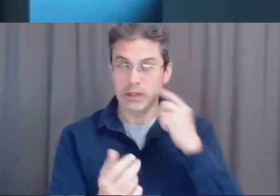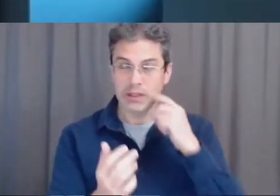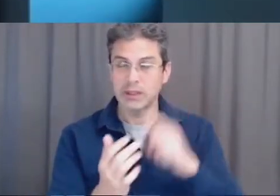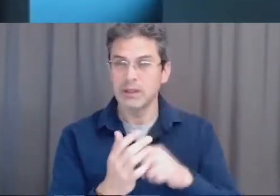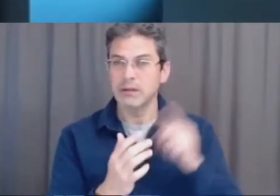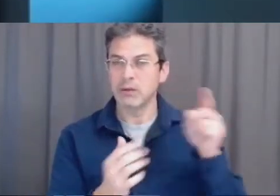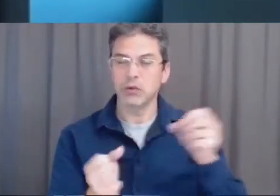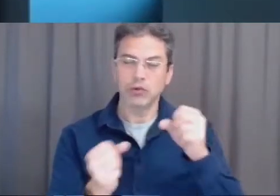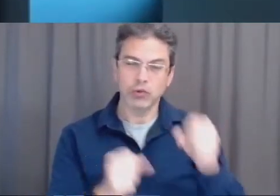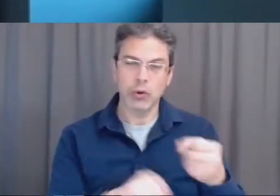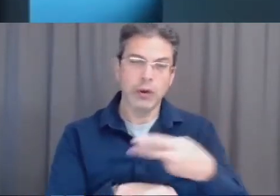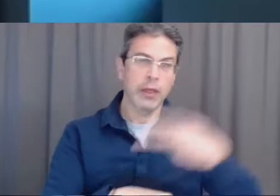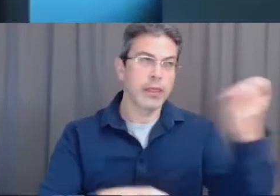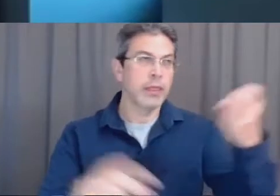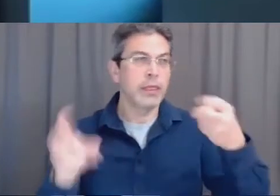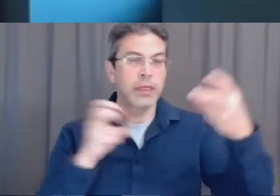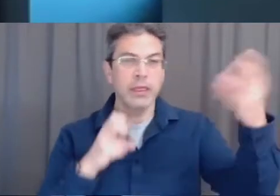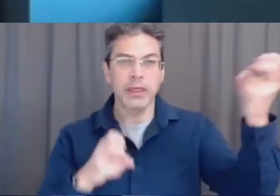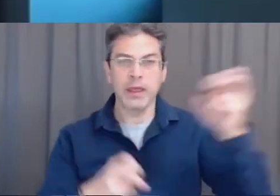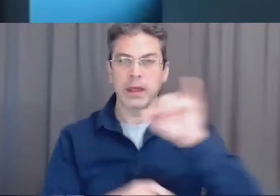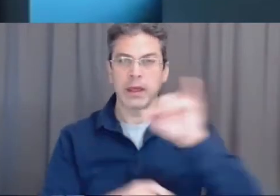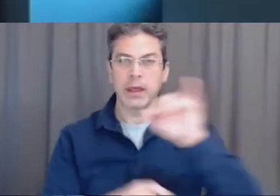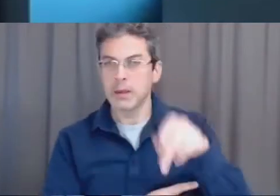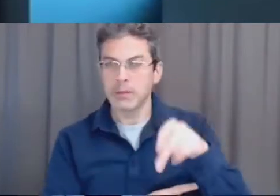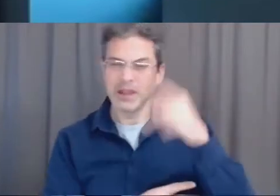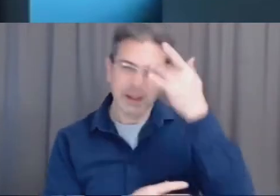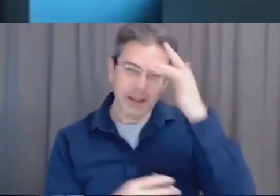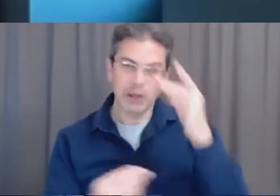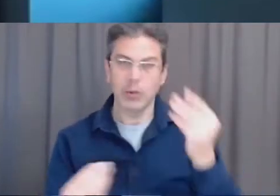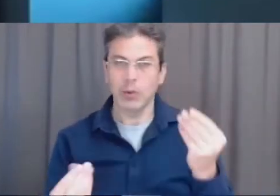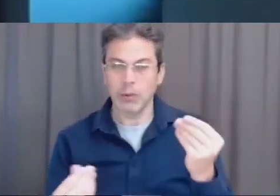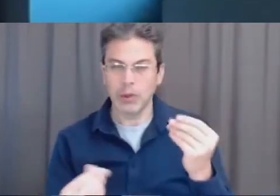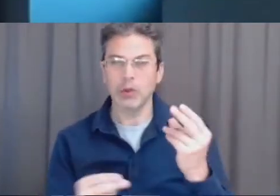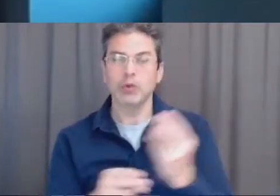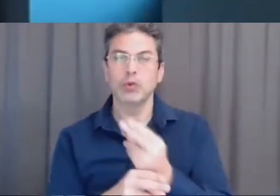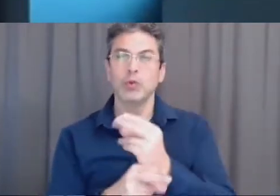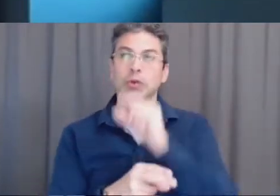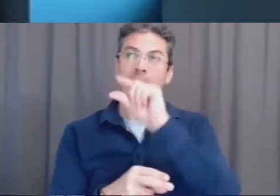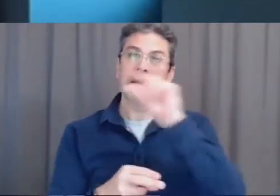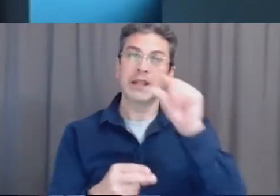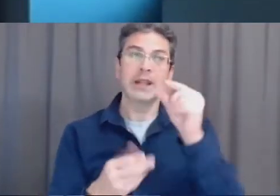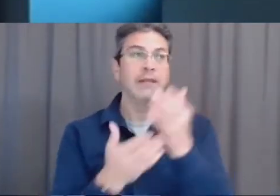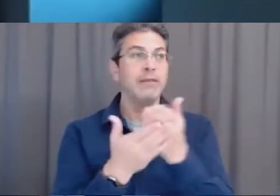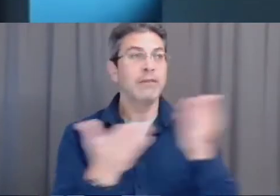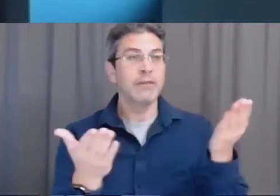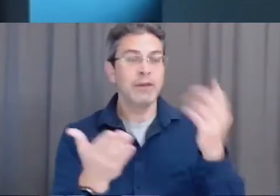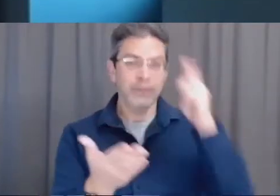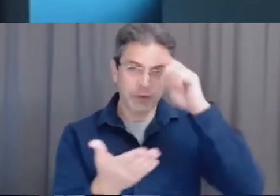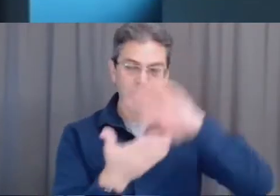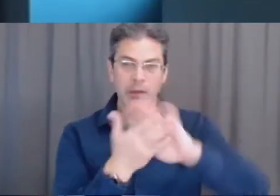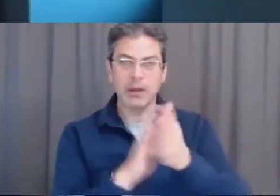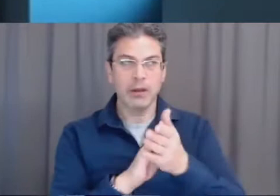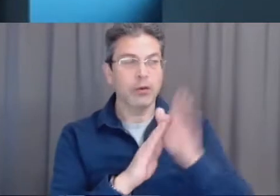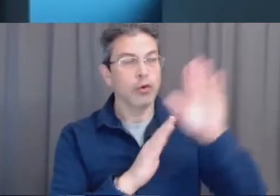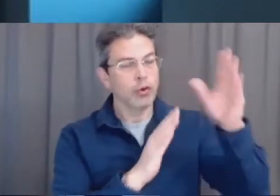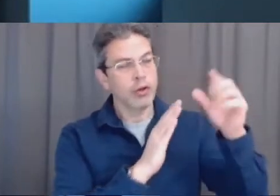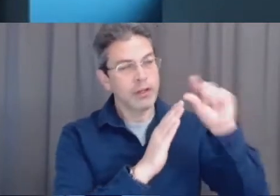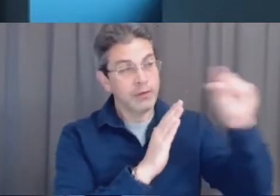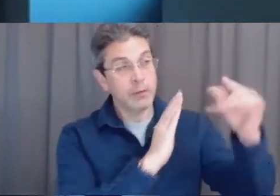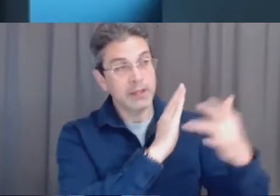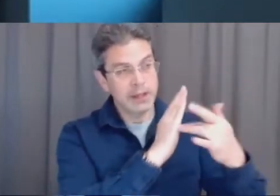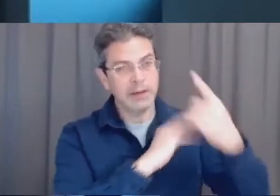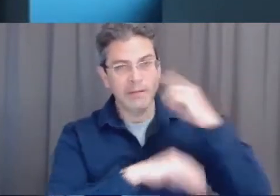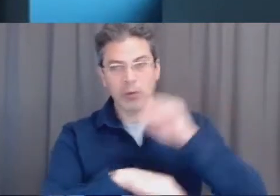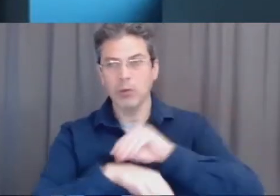intellectual property, its use of state-owned enterprises as instruments of geopolitical influence, and its history of requiring